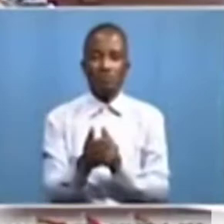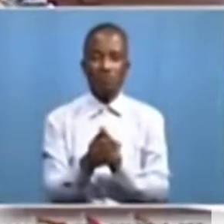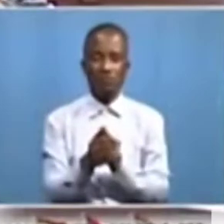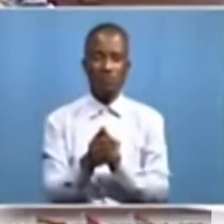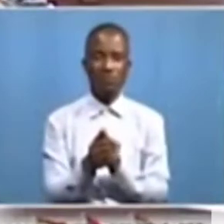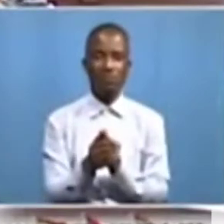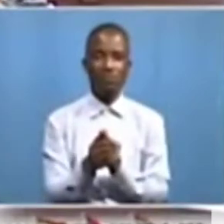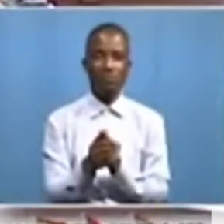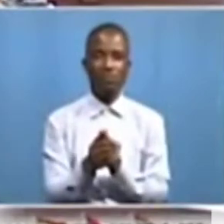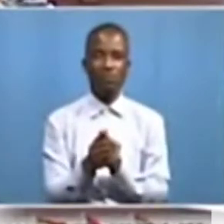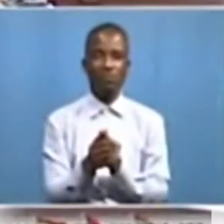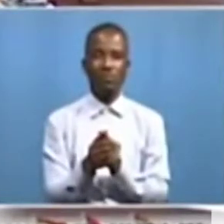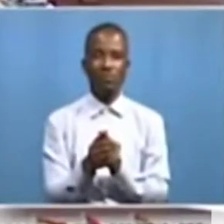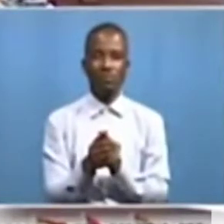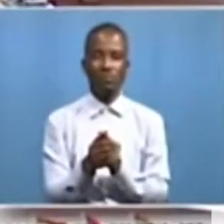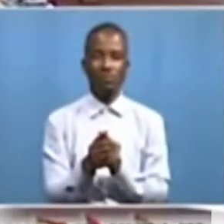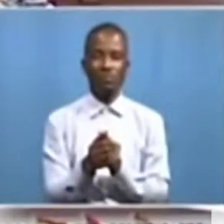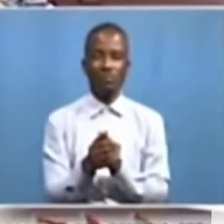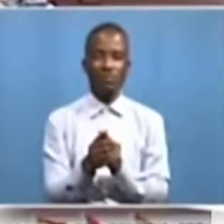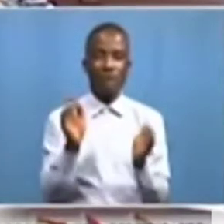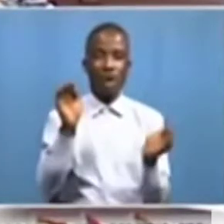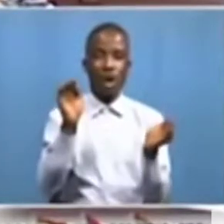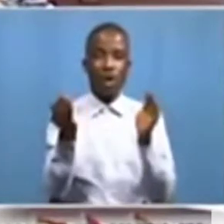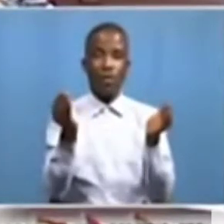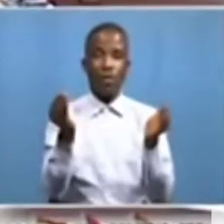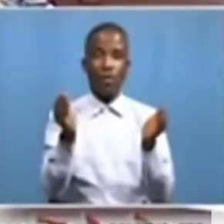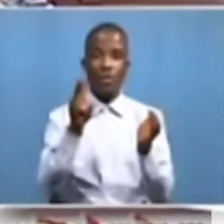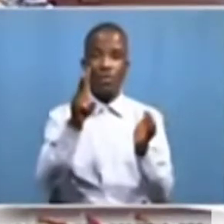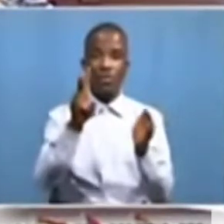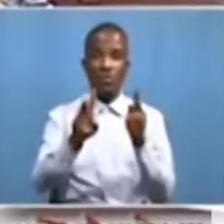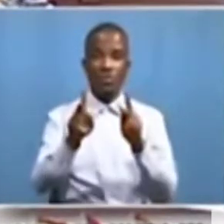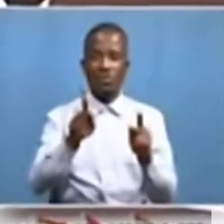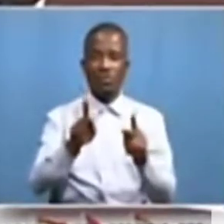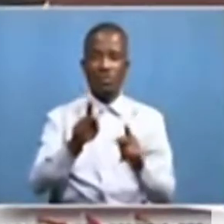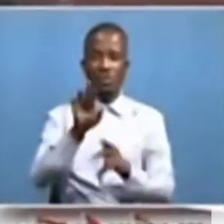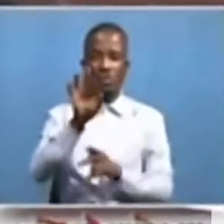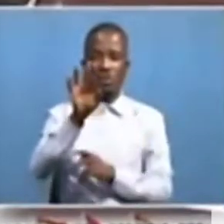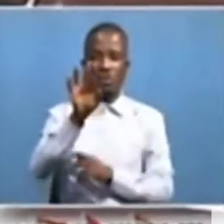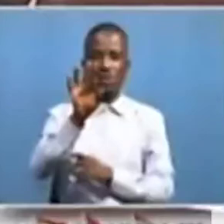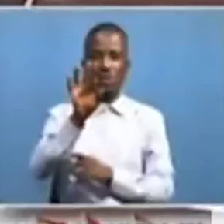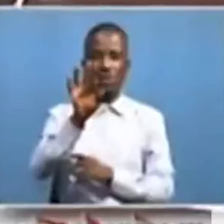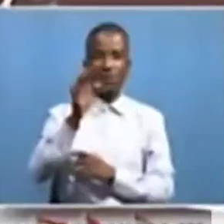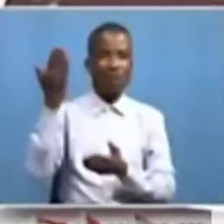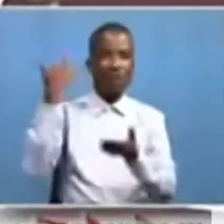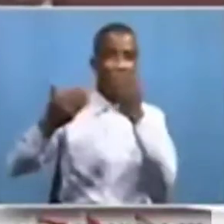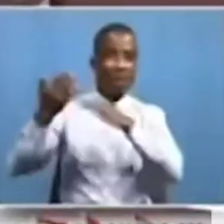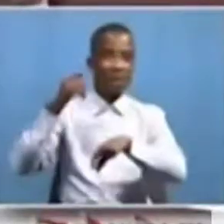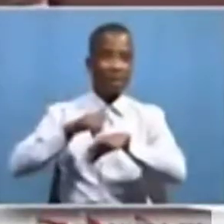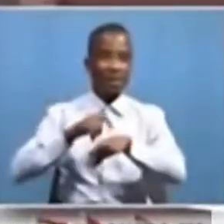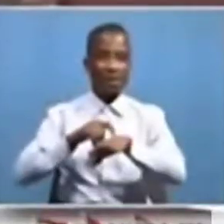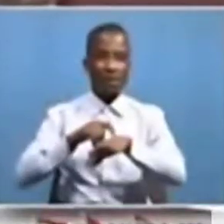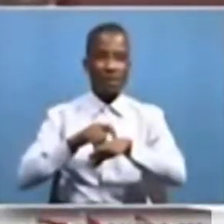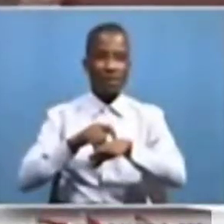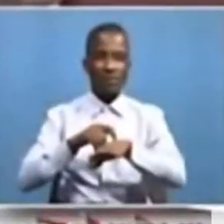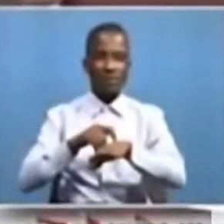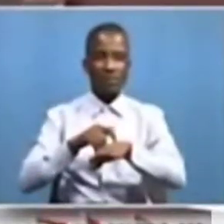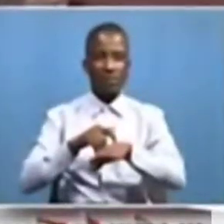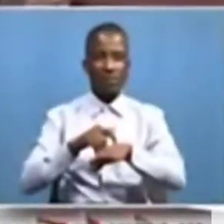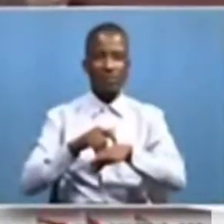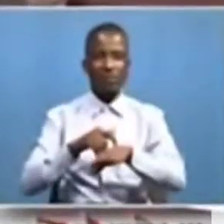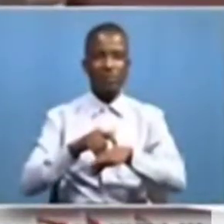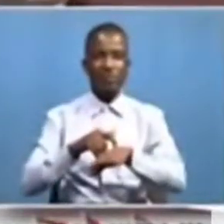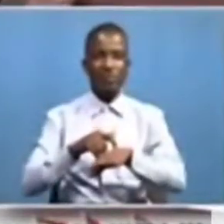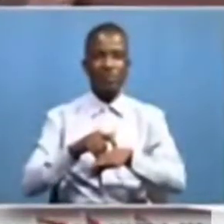case of Morgan versus Simpson, 1975, 1 Queen's Bench 151, which was cited by counsel for the petitioner